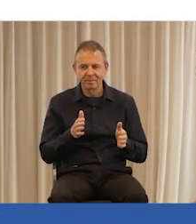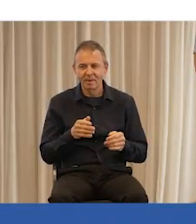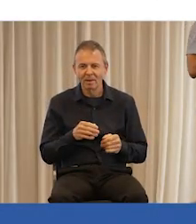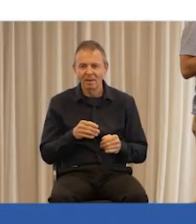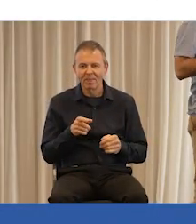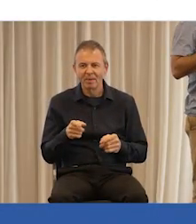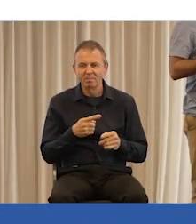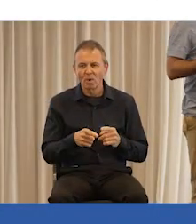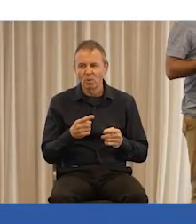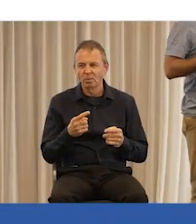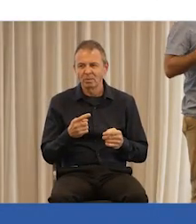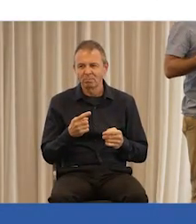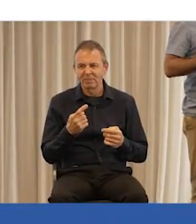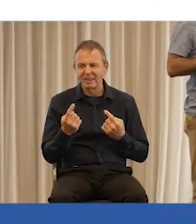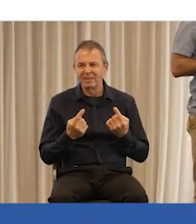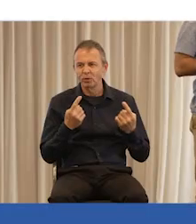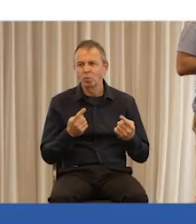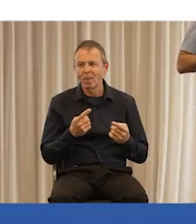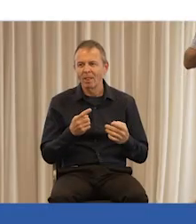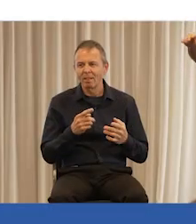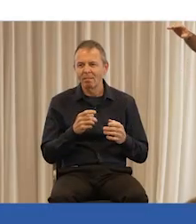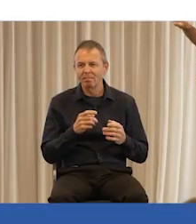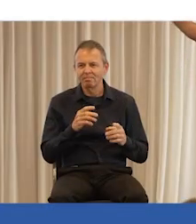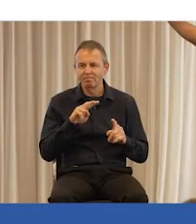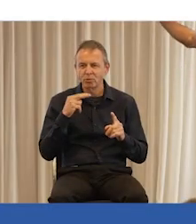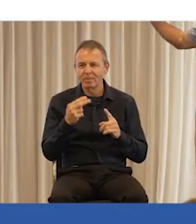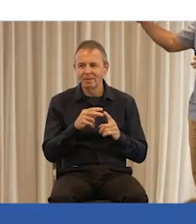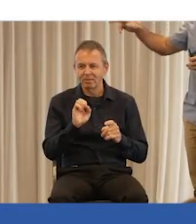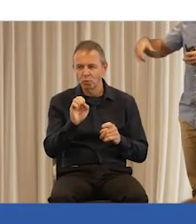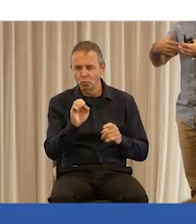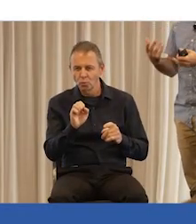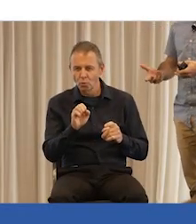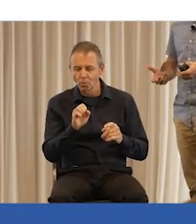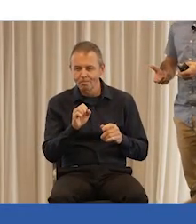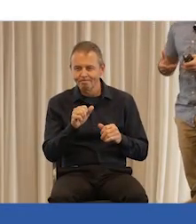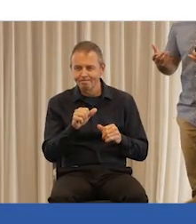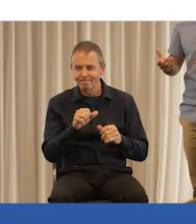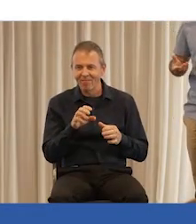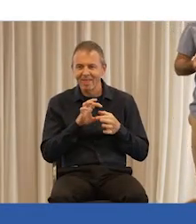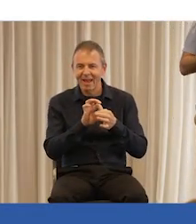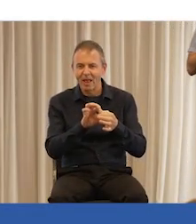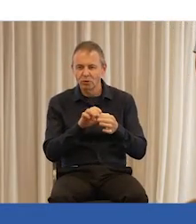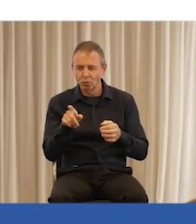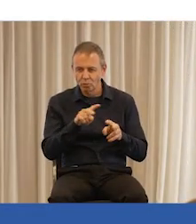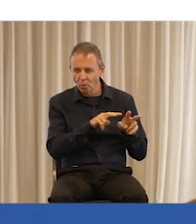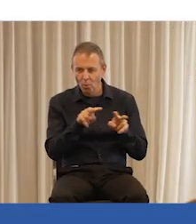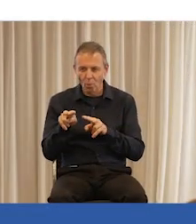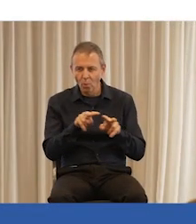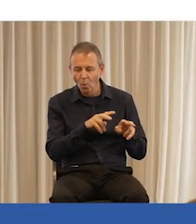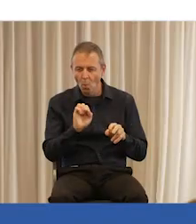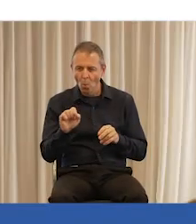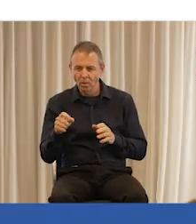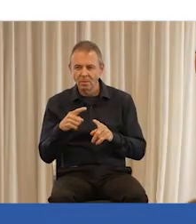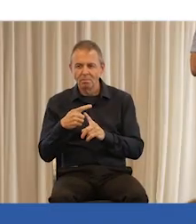room have gotten to where you are, and you're here because you're the latter. You're the people that look at what's strong in your loved ones, in the